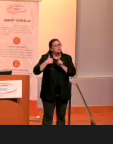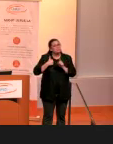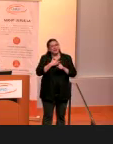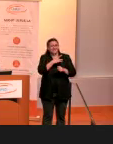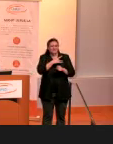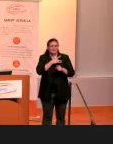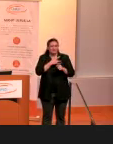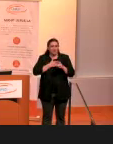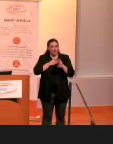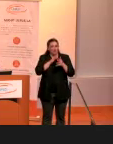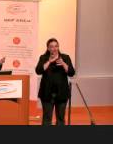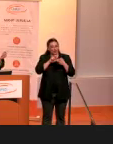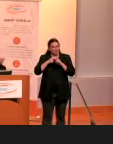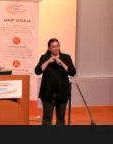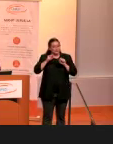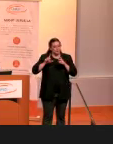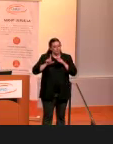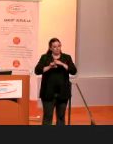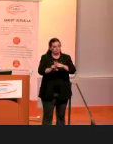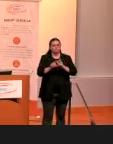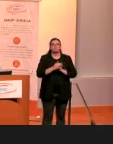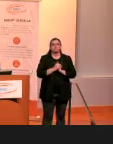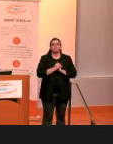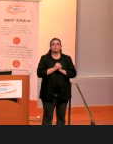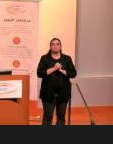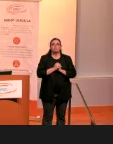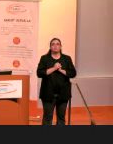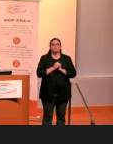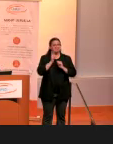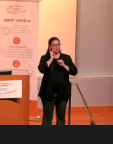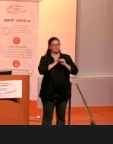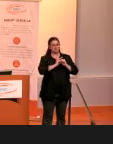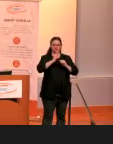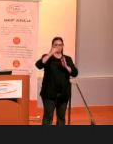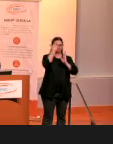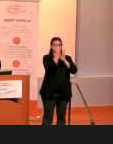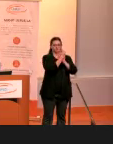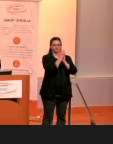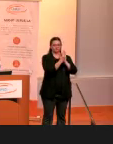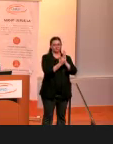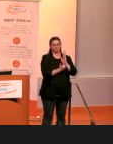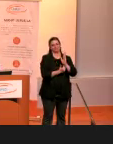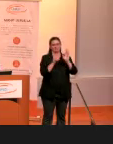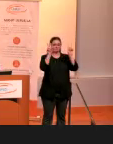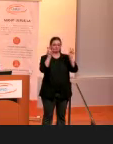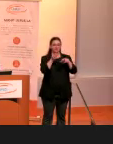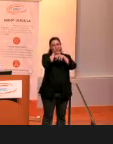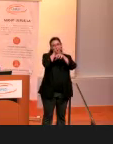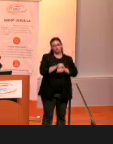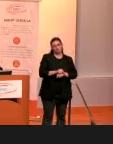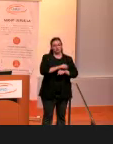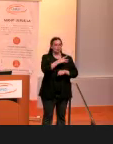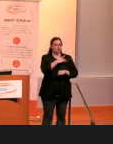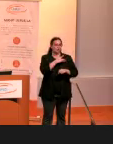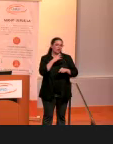have lupus. So you can see here kind of across the board, all of the different kinds of what we call traditional cardiac risk factors. So